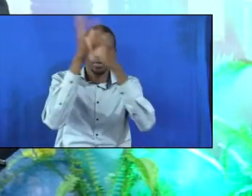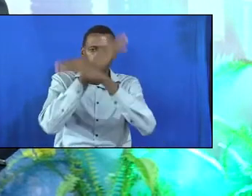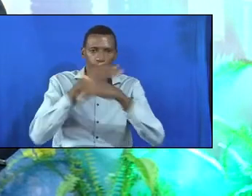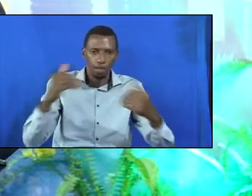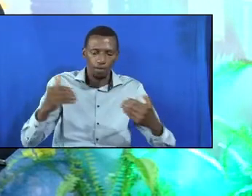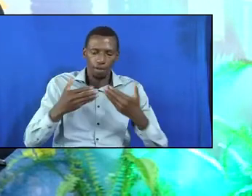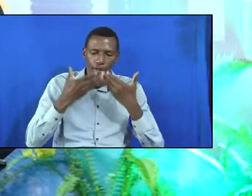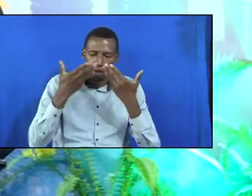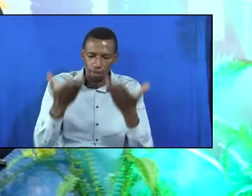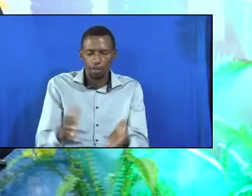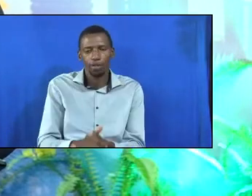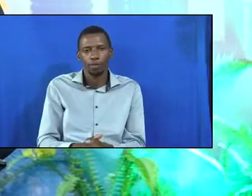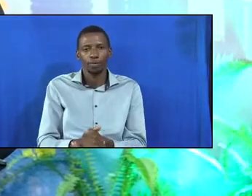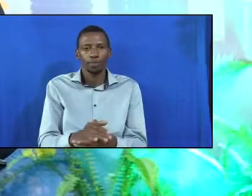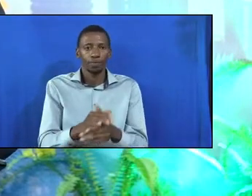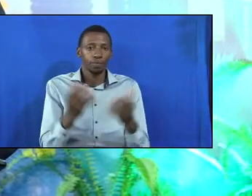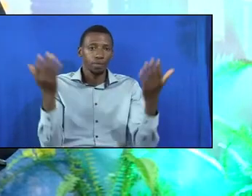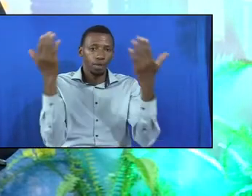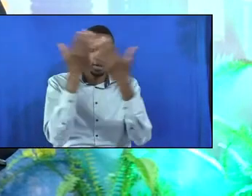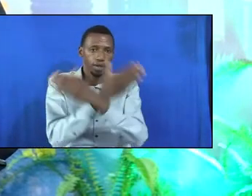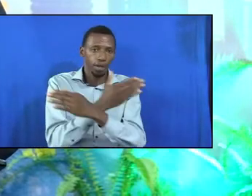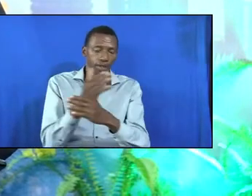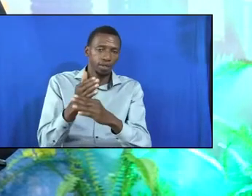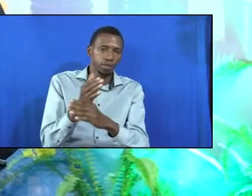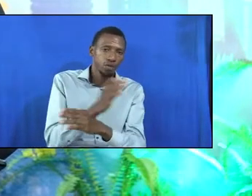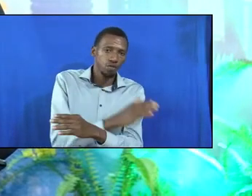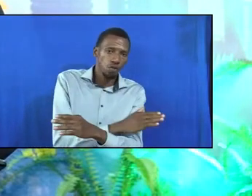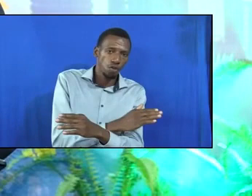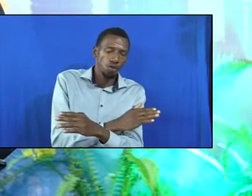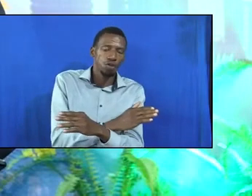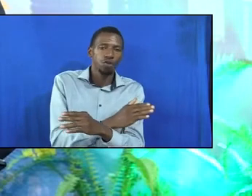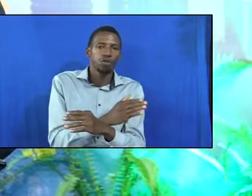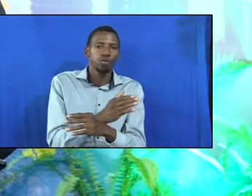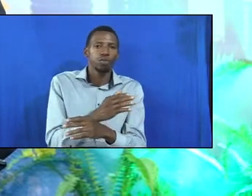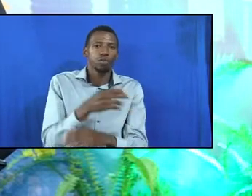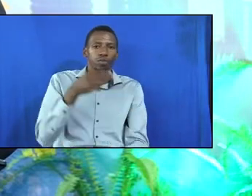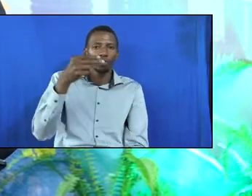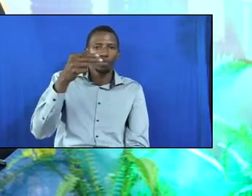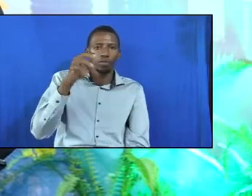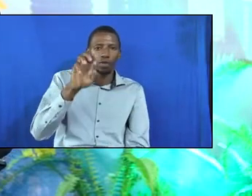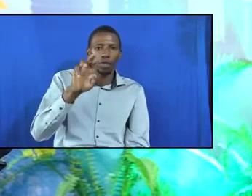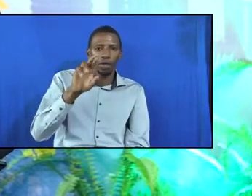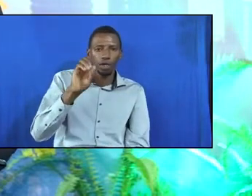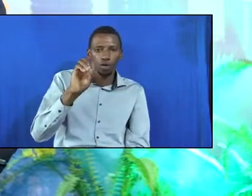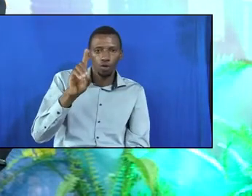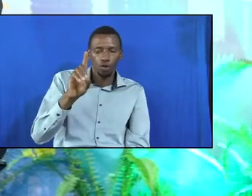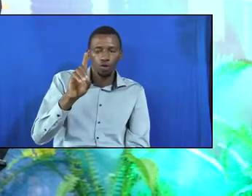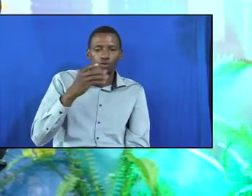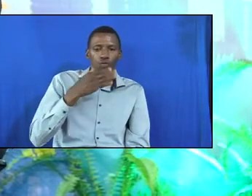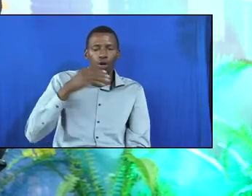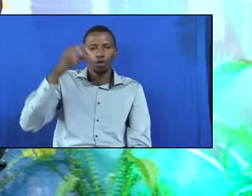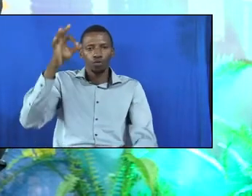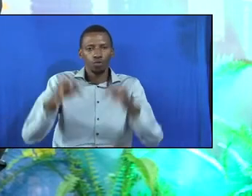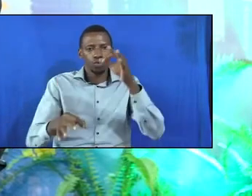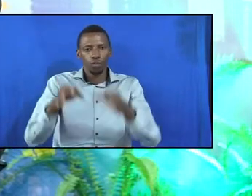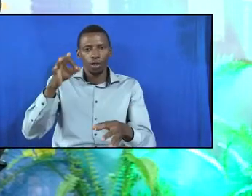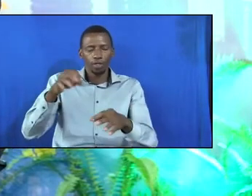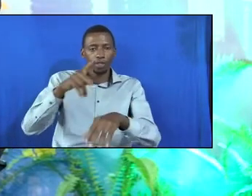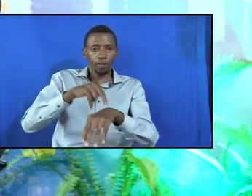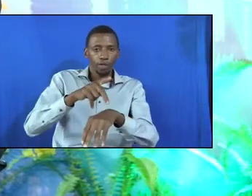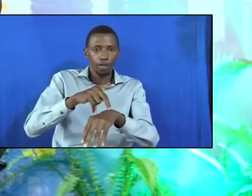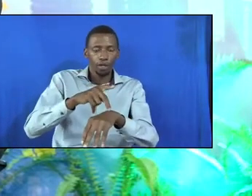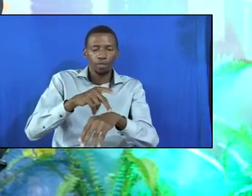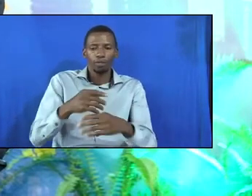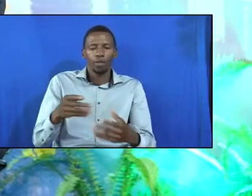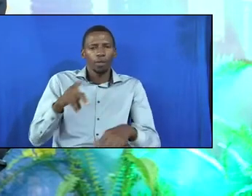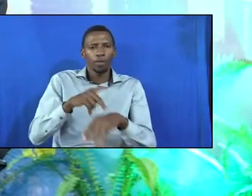The night before Herod was to bring him out to trial, Peter was sleeping between two soldiers, bound with